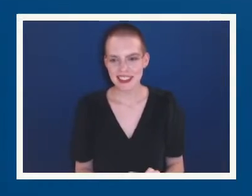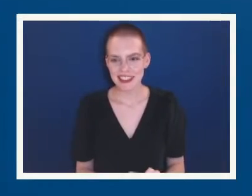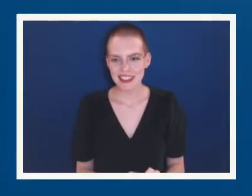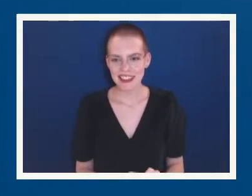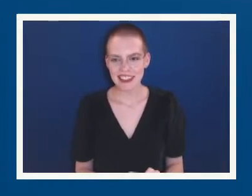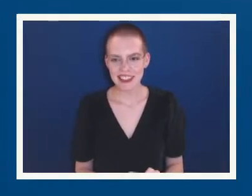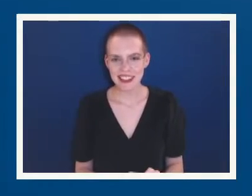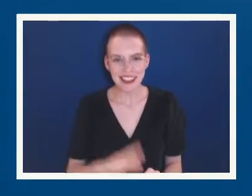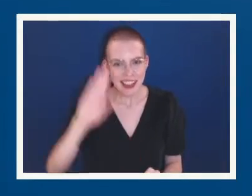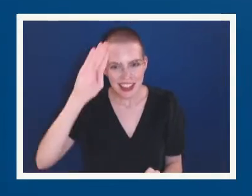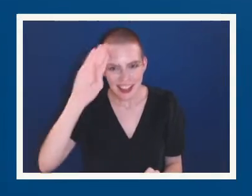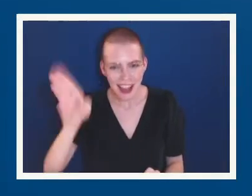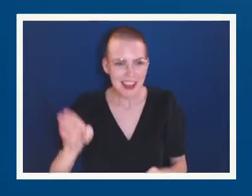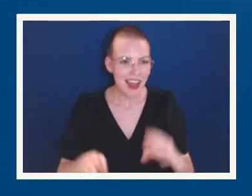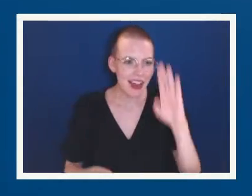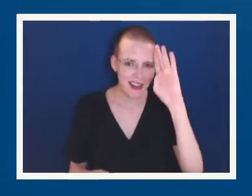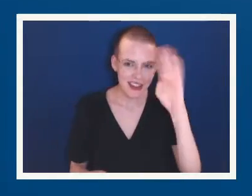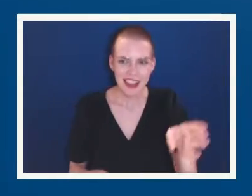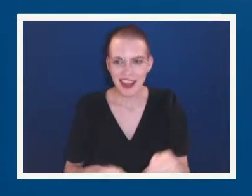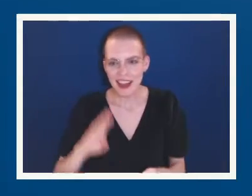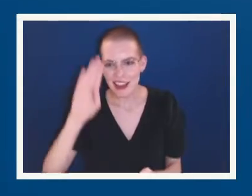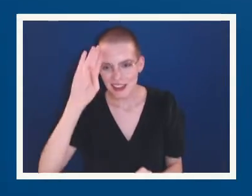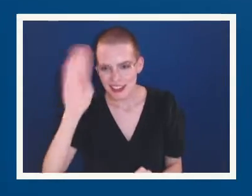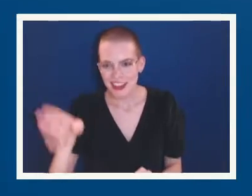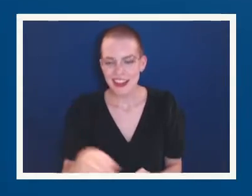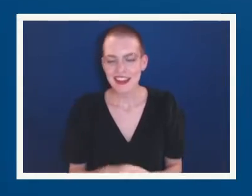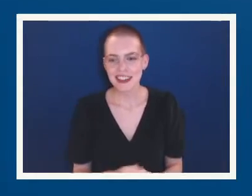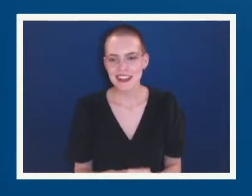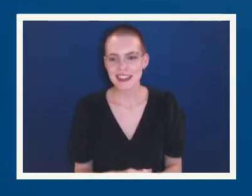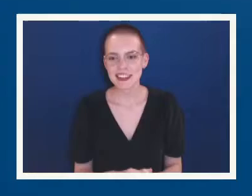Hello, hello, hello.